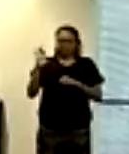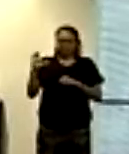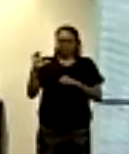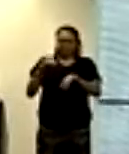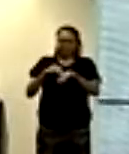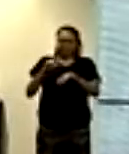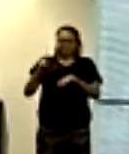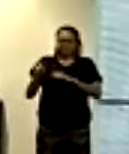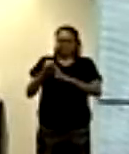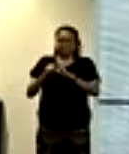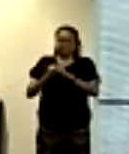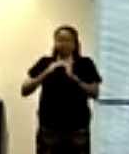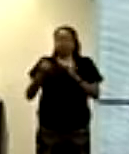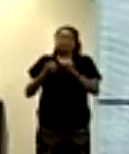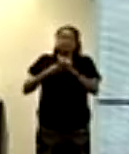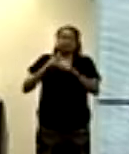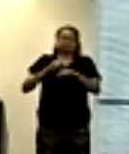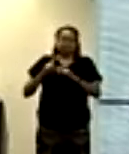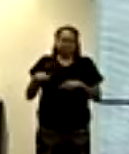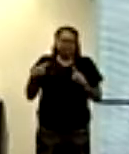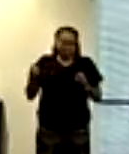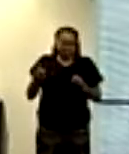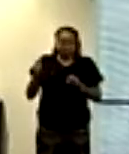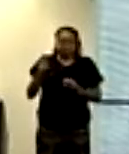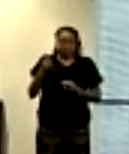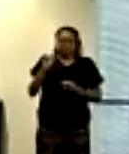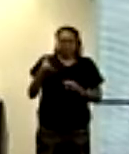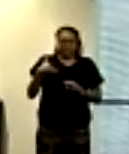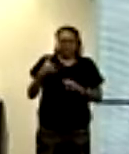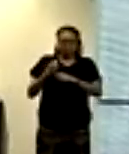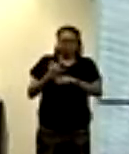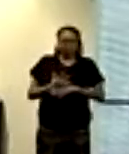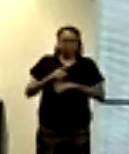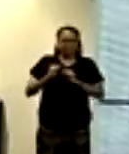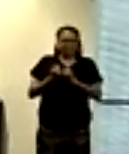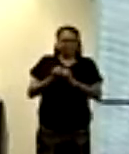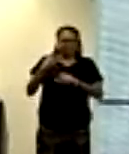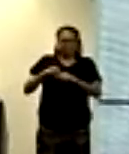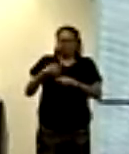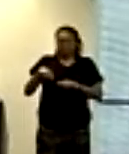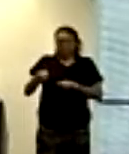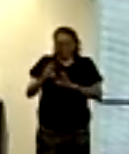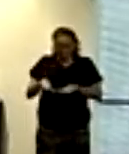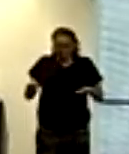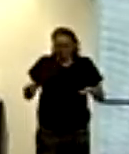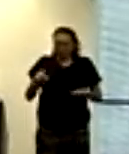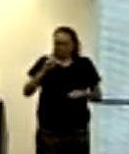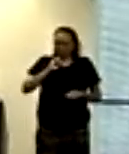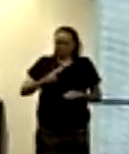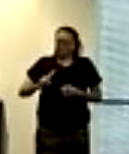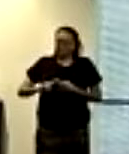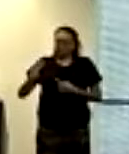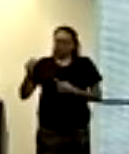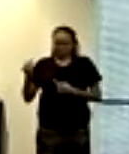was our first time ever that West Gray had a prep team participating. So these kiddos are 6 to 14 years old.